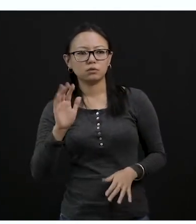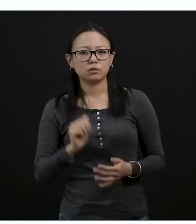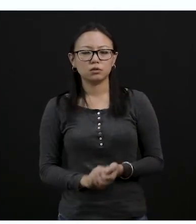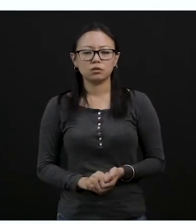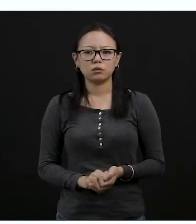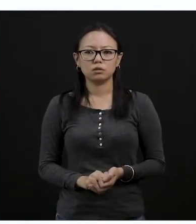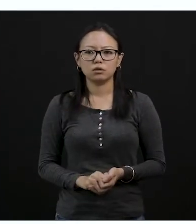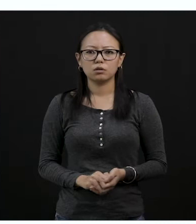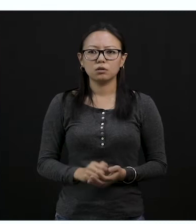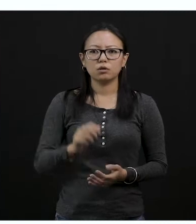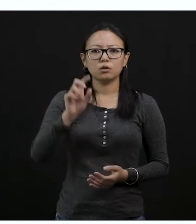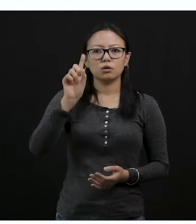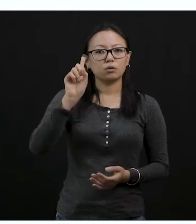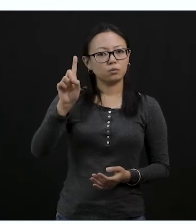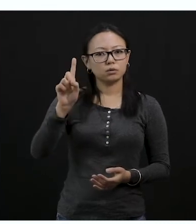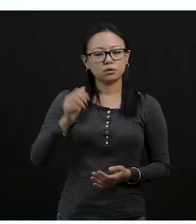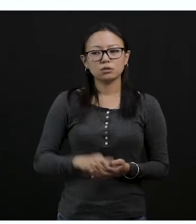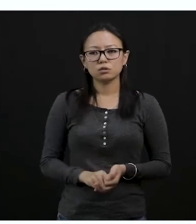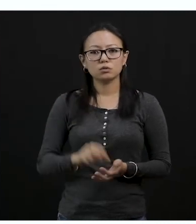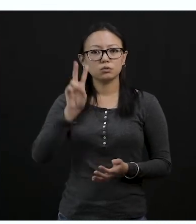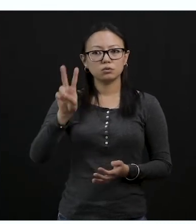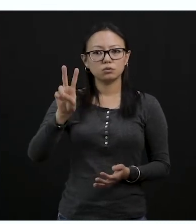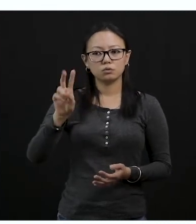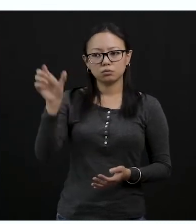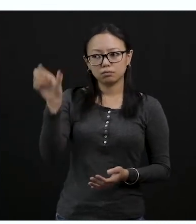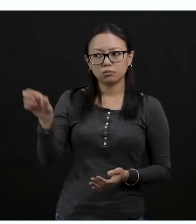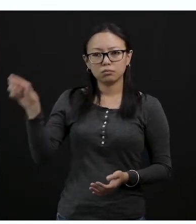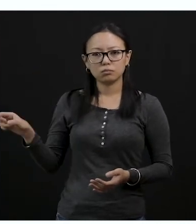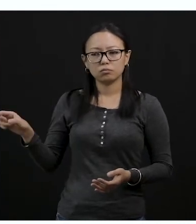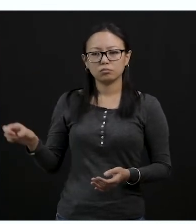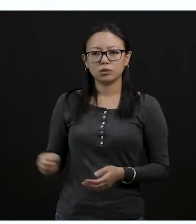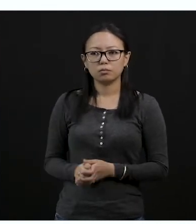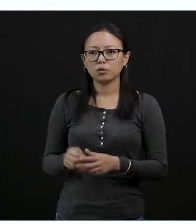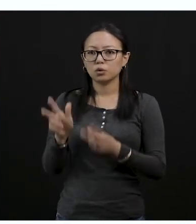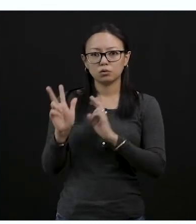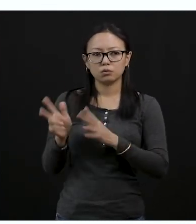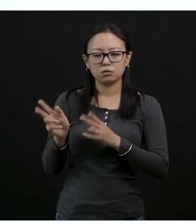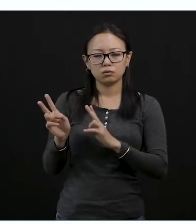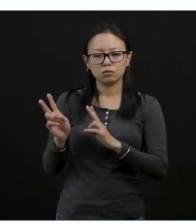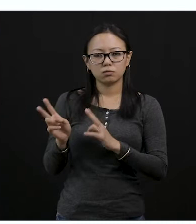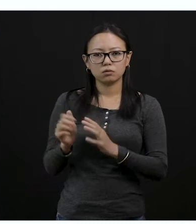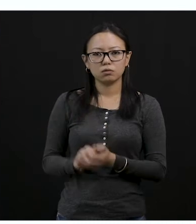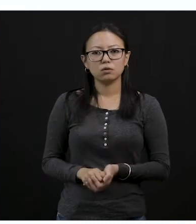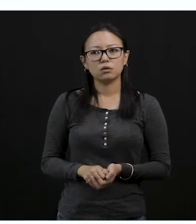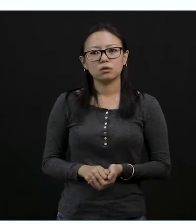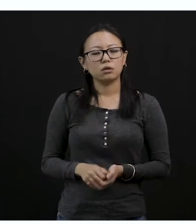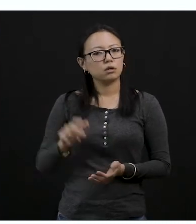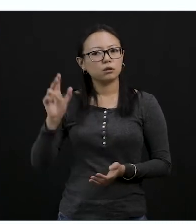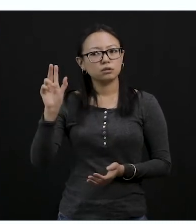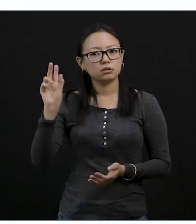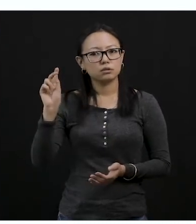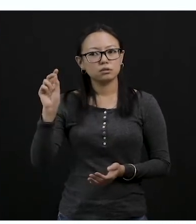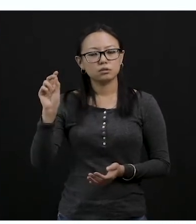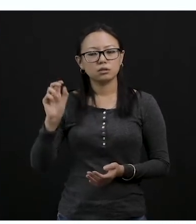people talk among themselves, or there is also a communication where you send a message